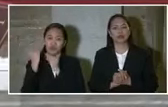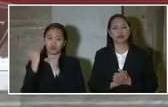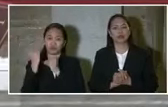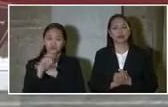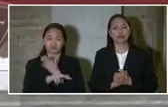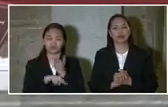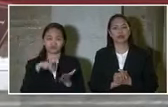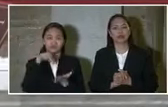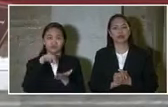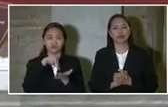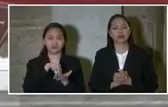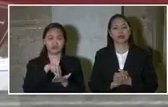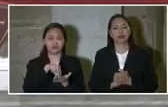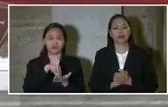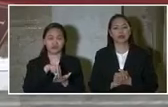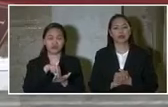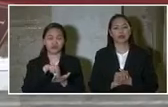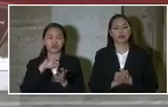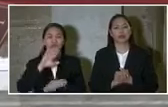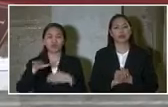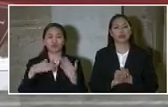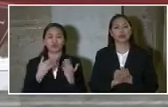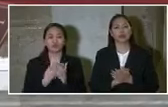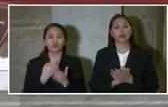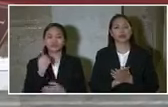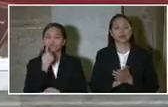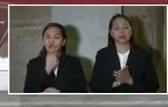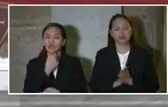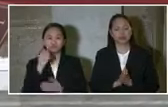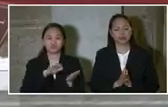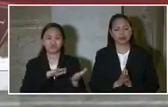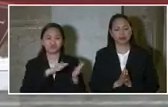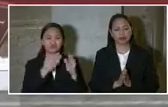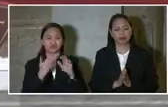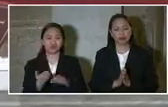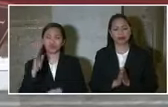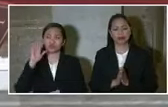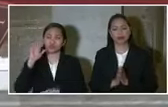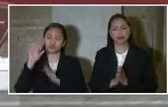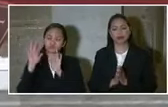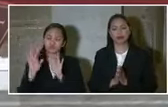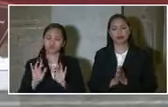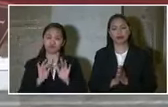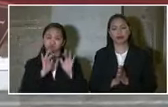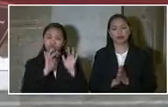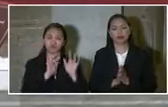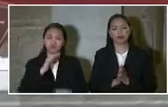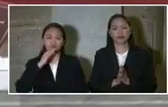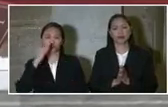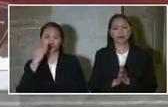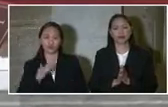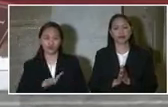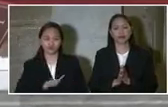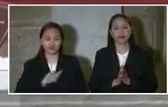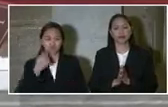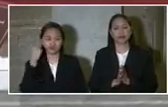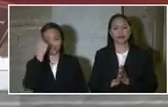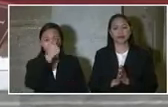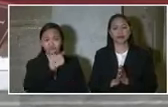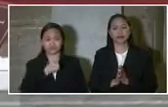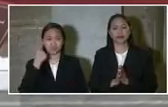hope of the resurrection, and all who have died in your mercy. Welcome them into the light of